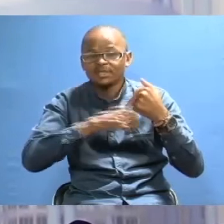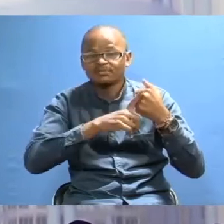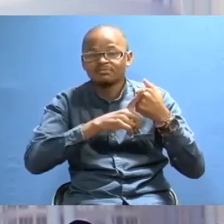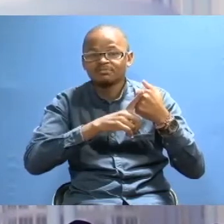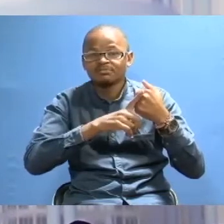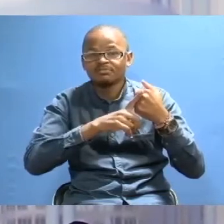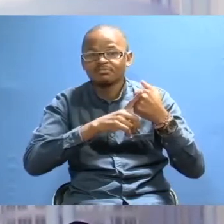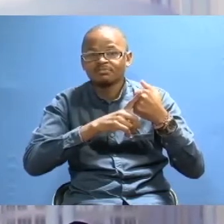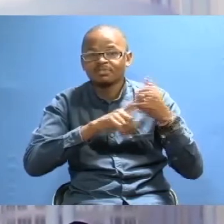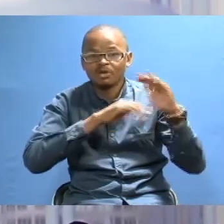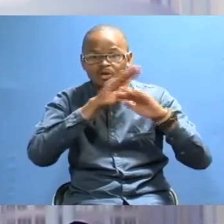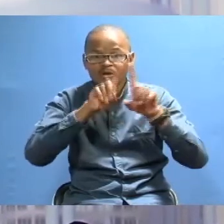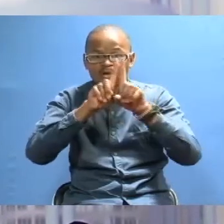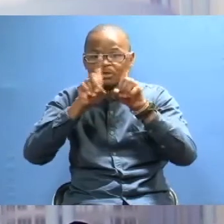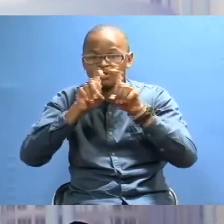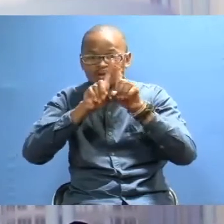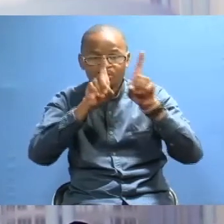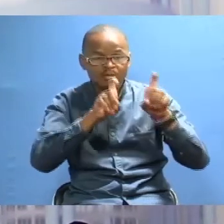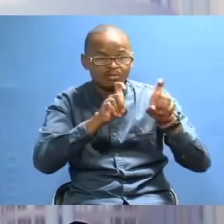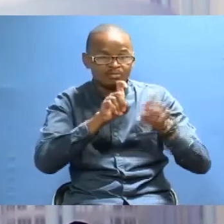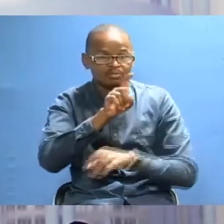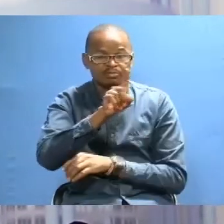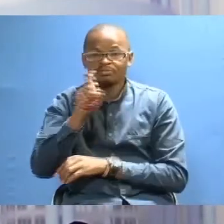0720-677-536. All examination queries